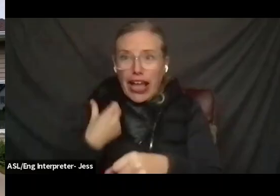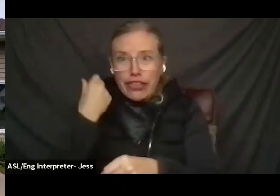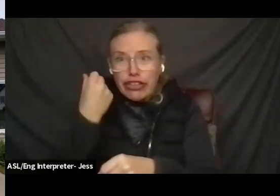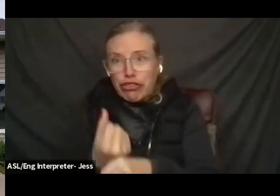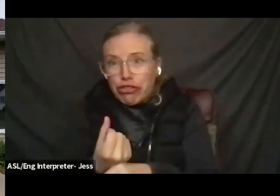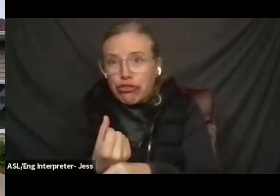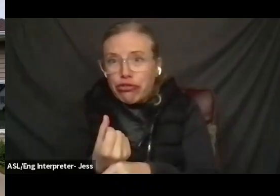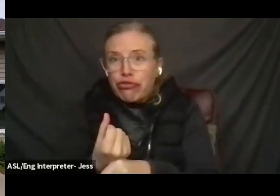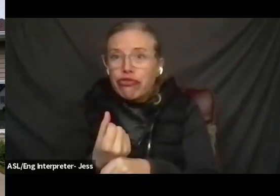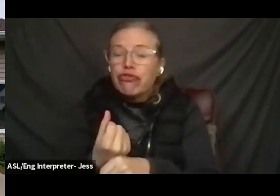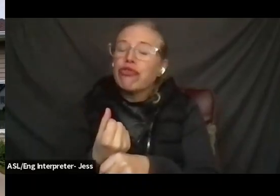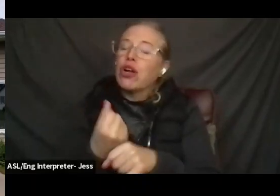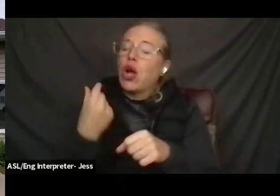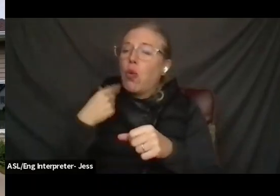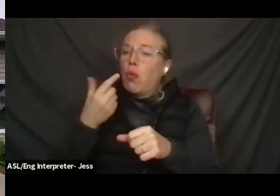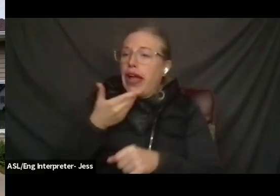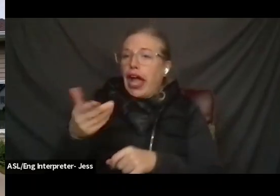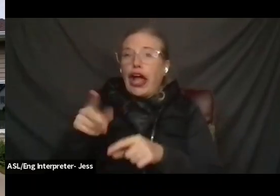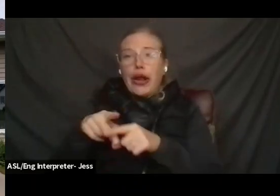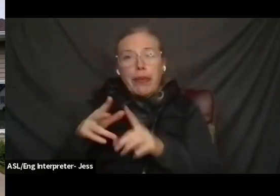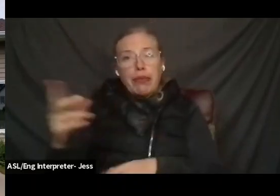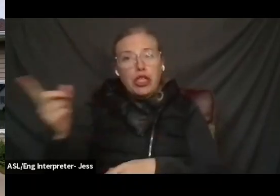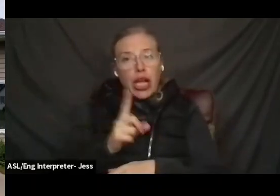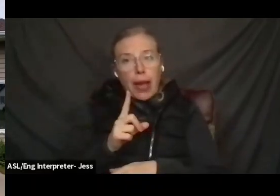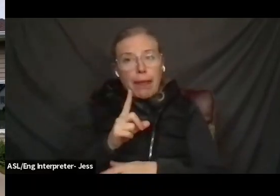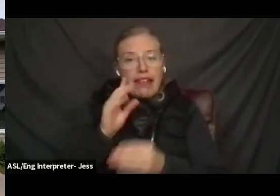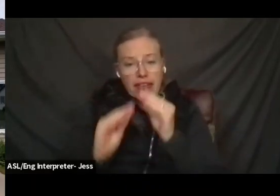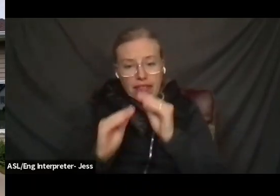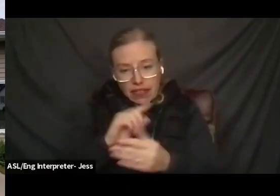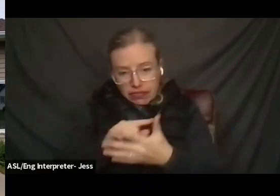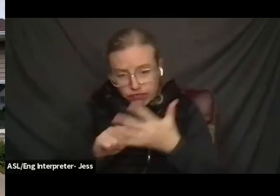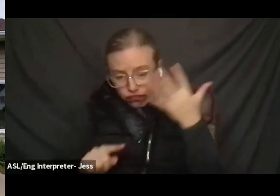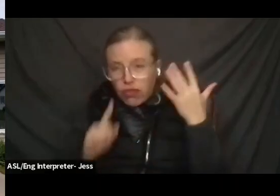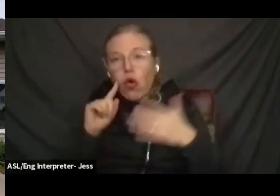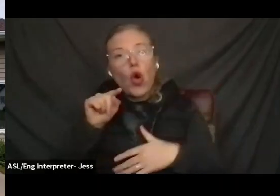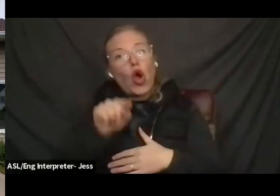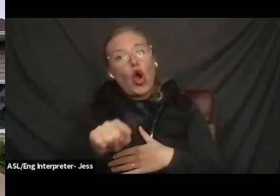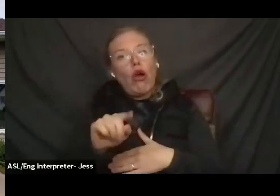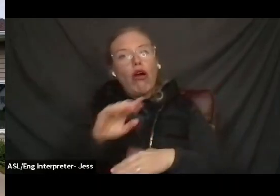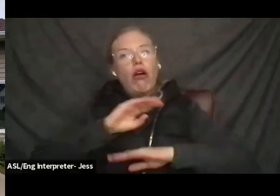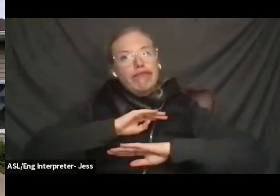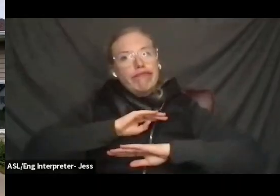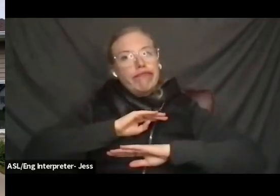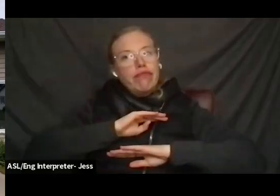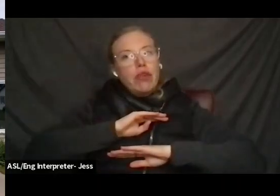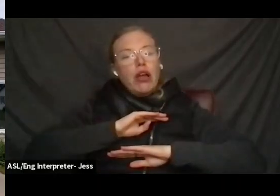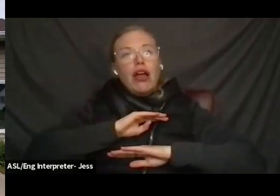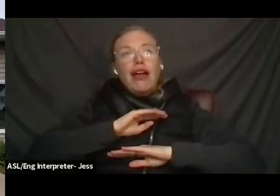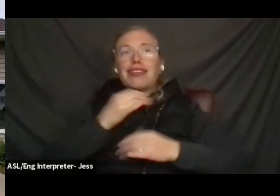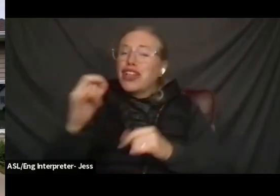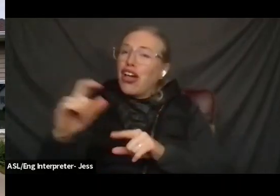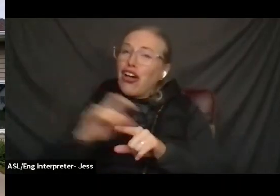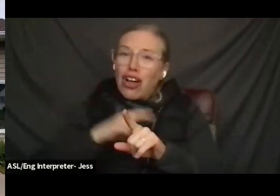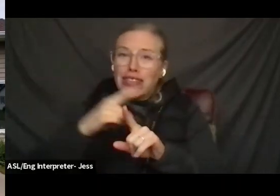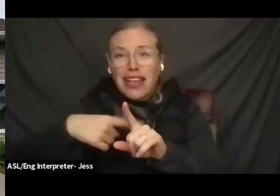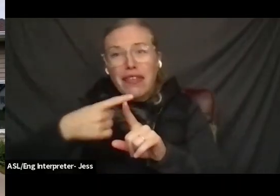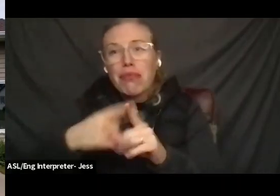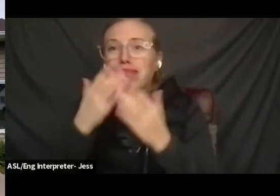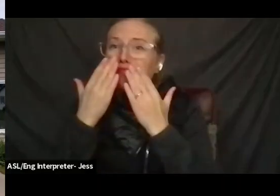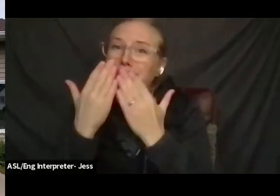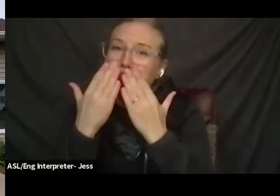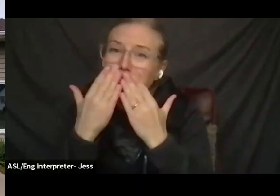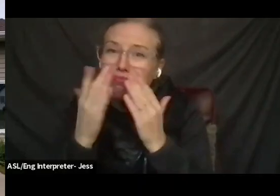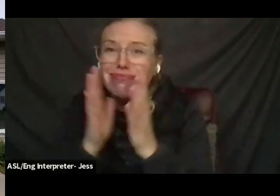years. And we hired a plumber to come in and fix all those things for her. And she still calls us on a monthly basis,